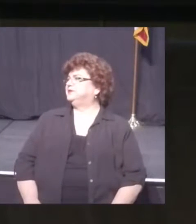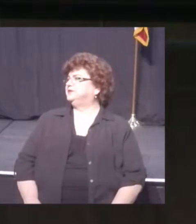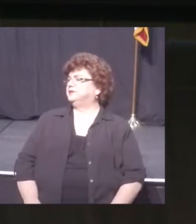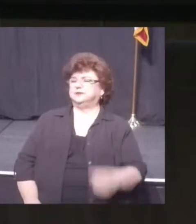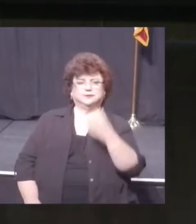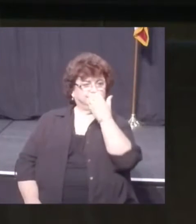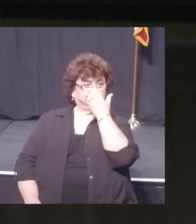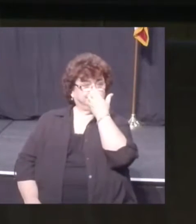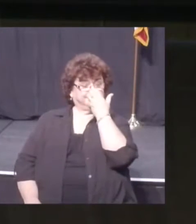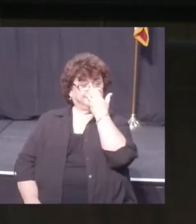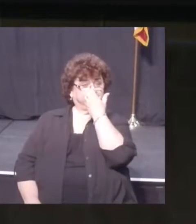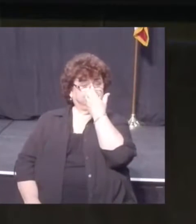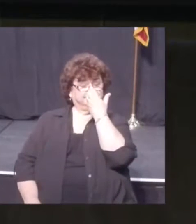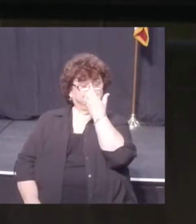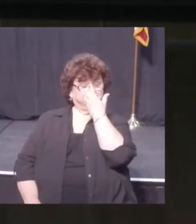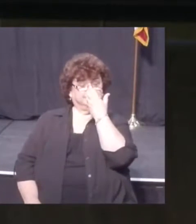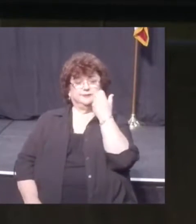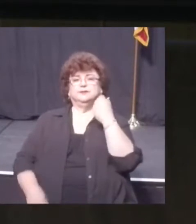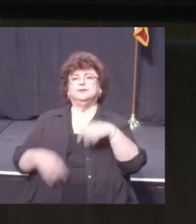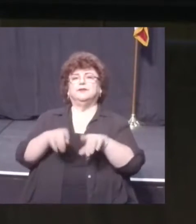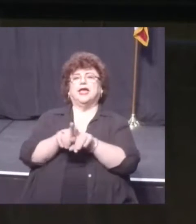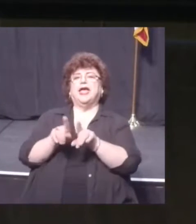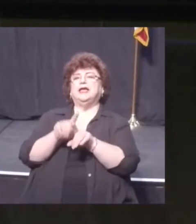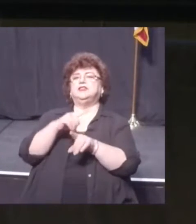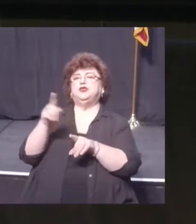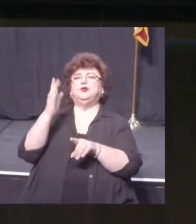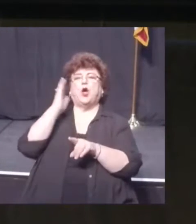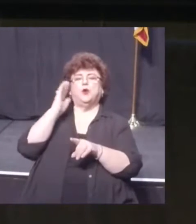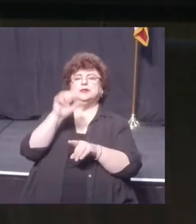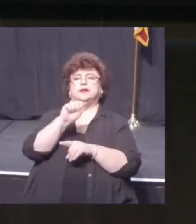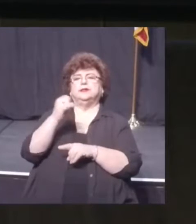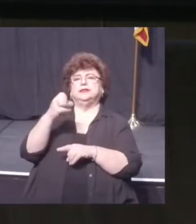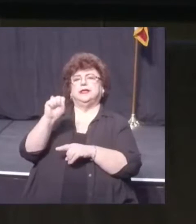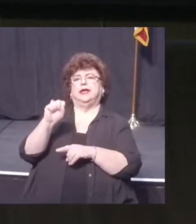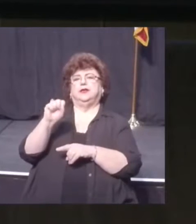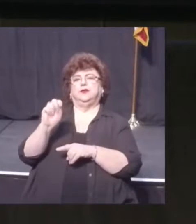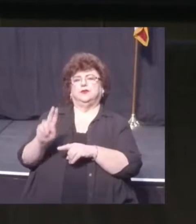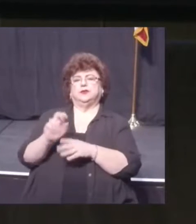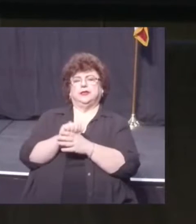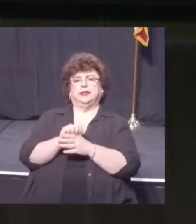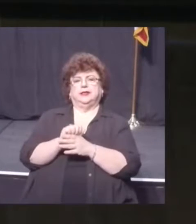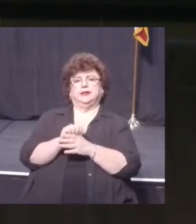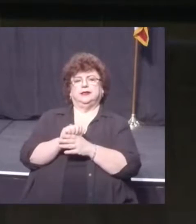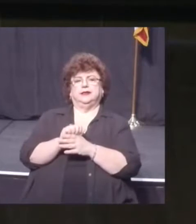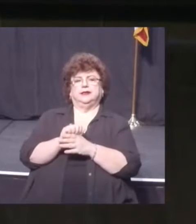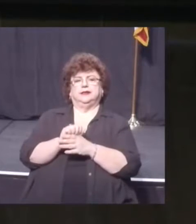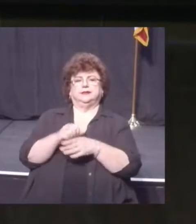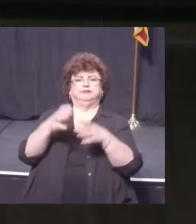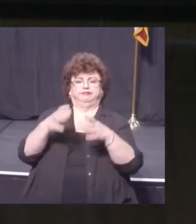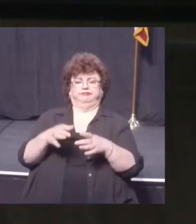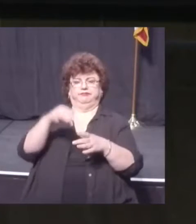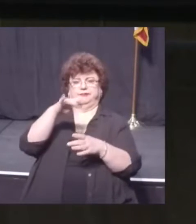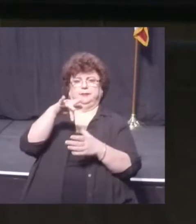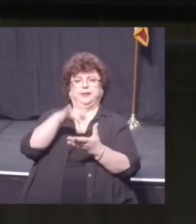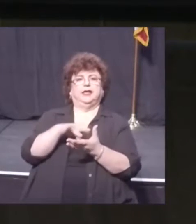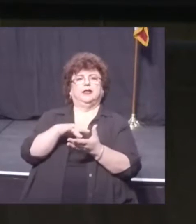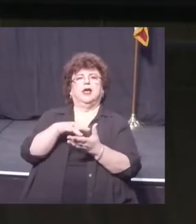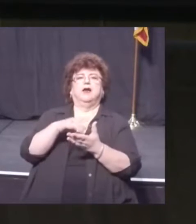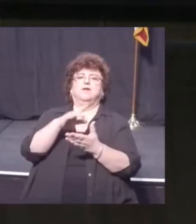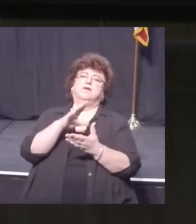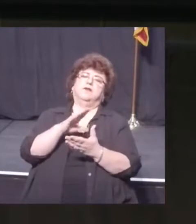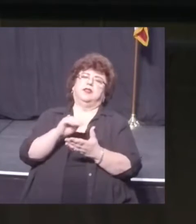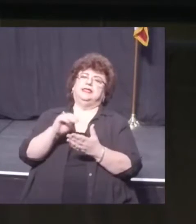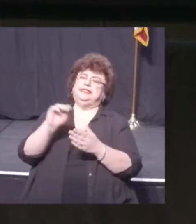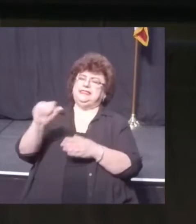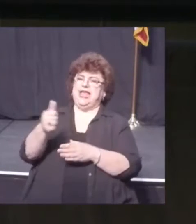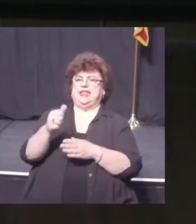And Reggie likes that. As you know, San Jose State University sits in the heart of America's 10th